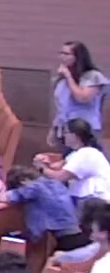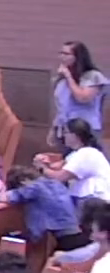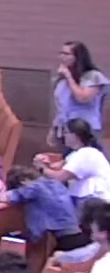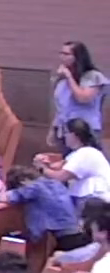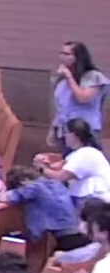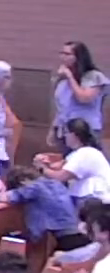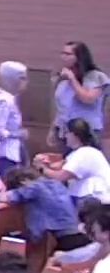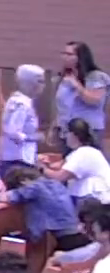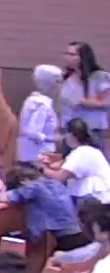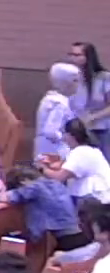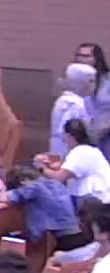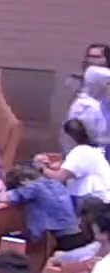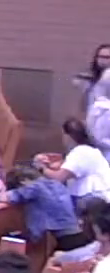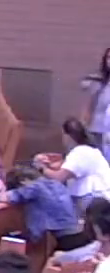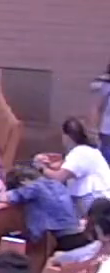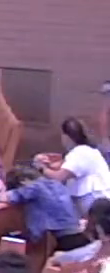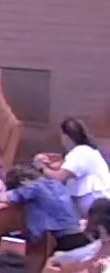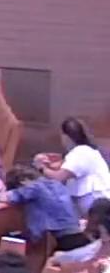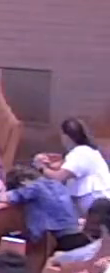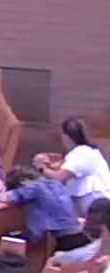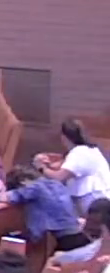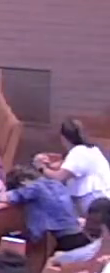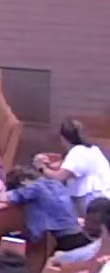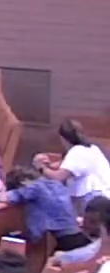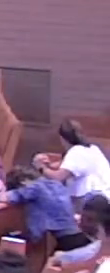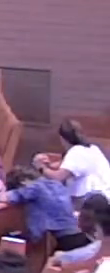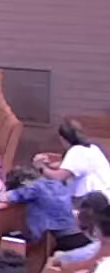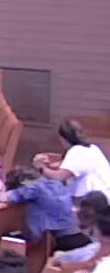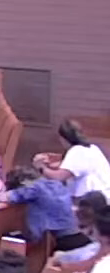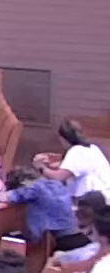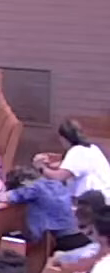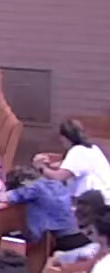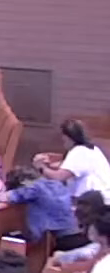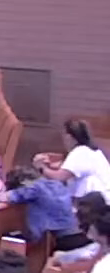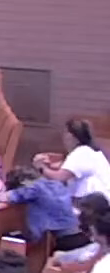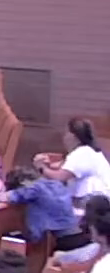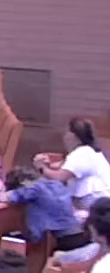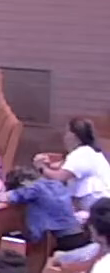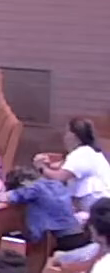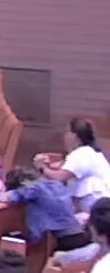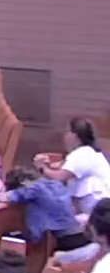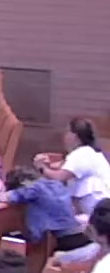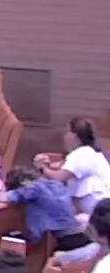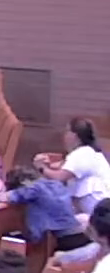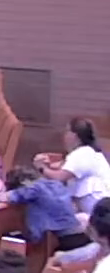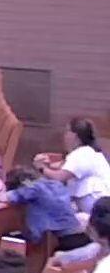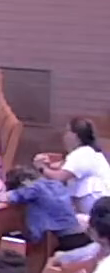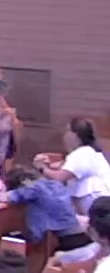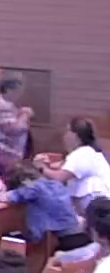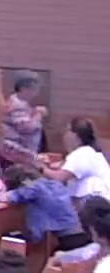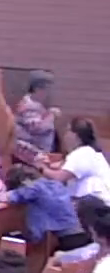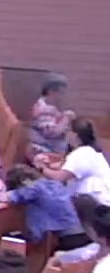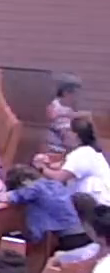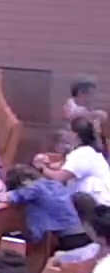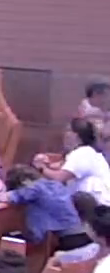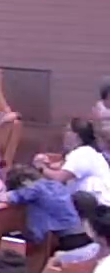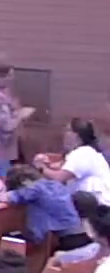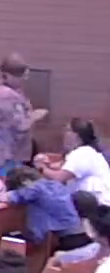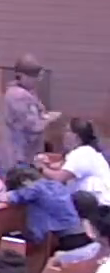be wine, love freely poured. Let us